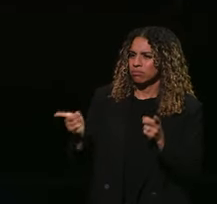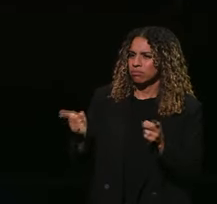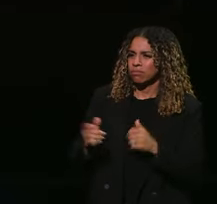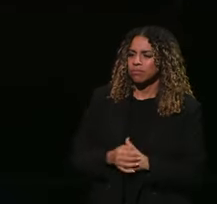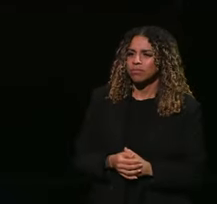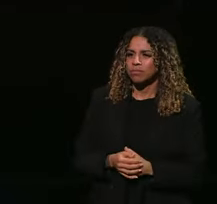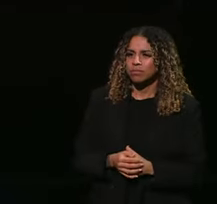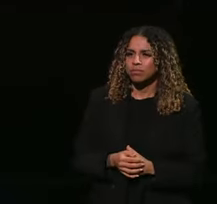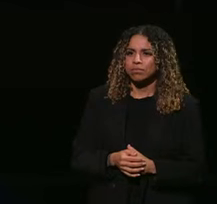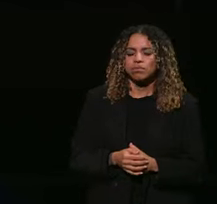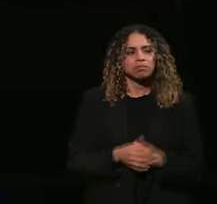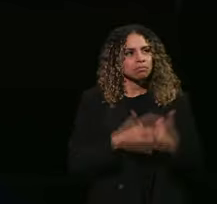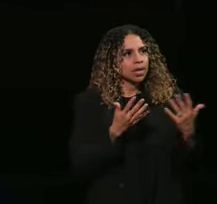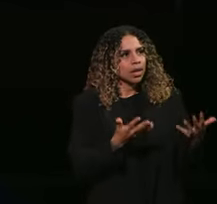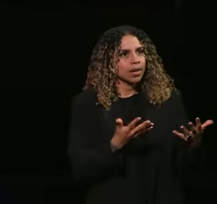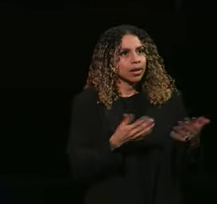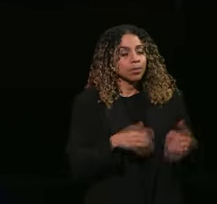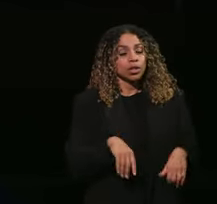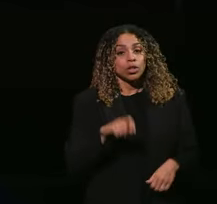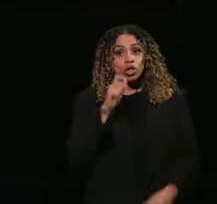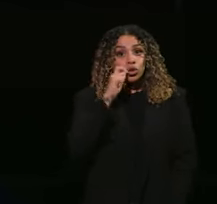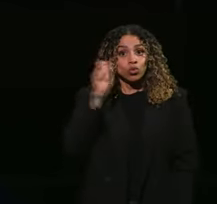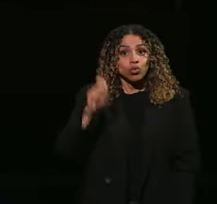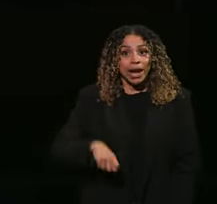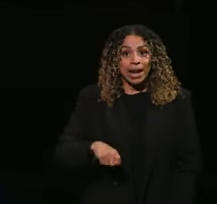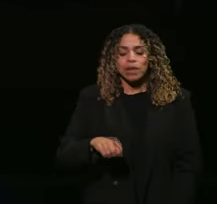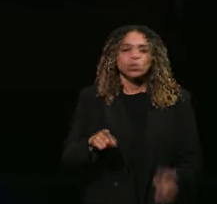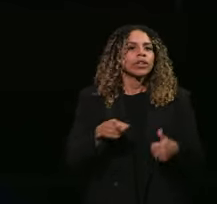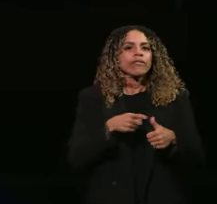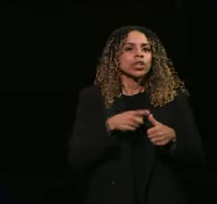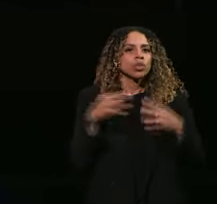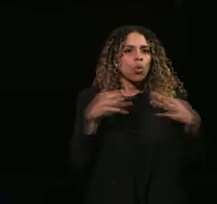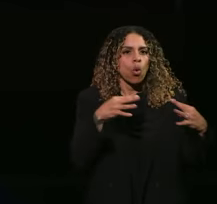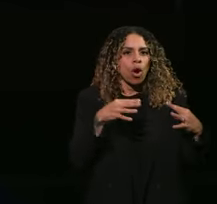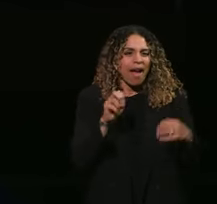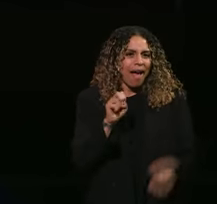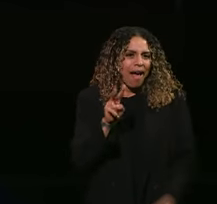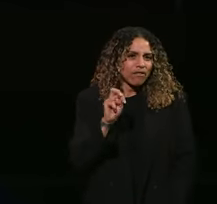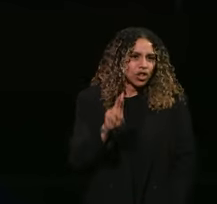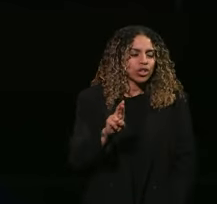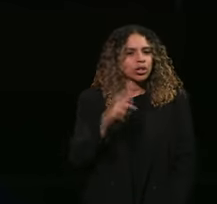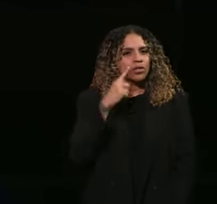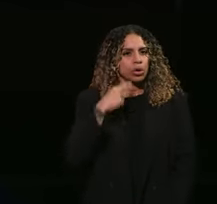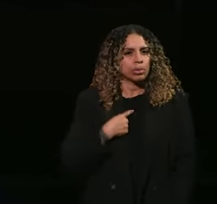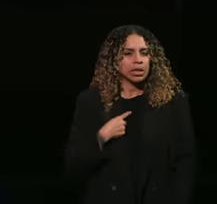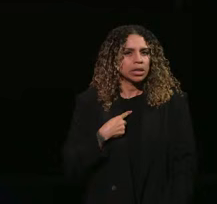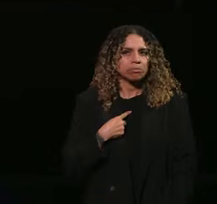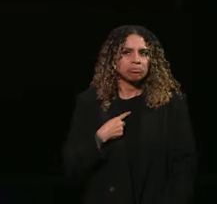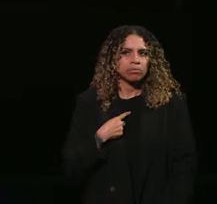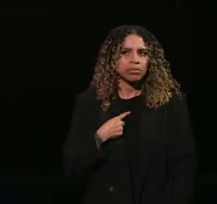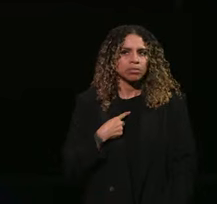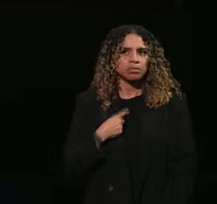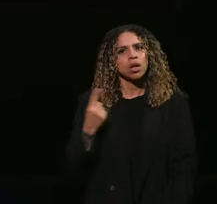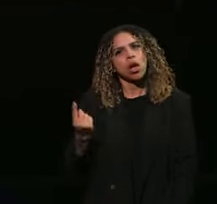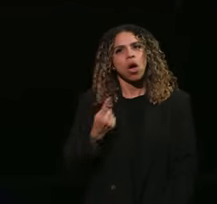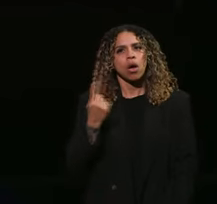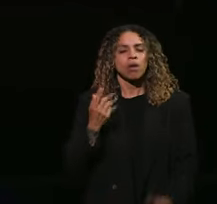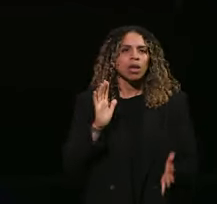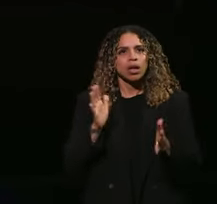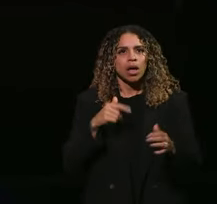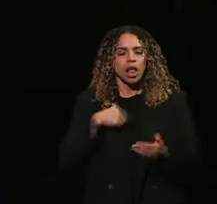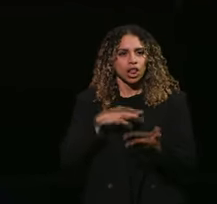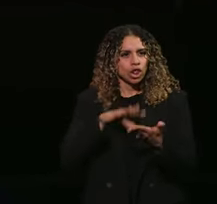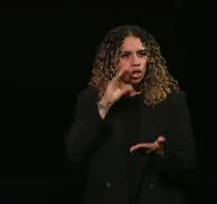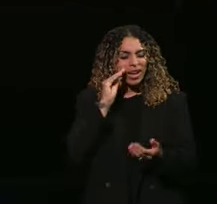It was the first, Ukraine was the first war ever for me, so it was always, I learned everything